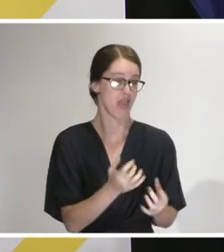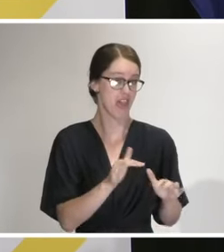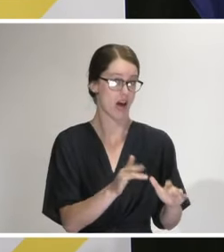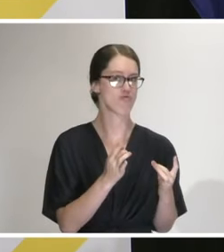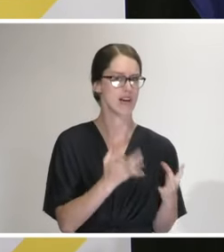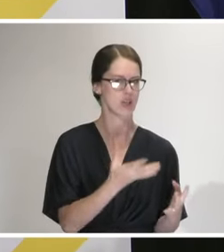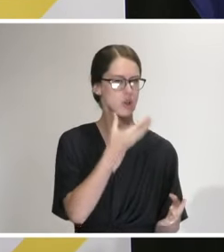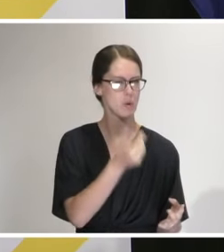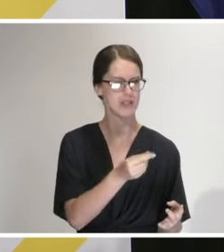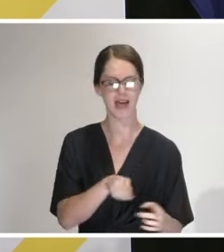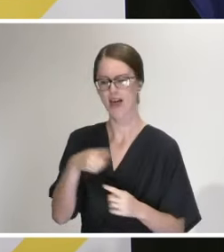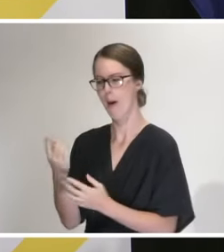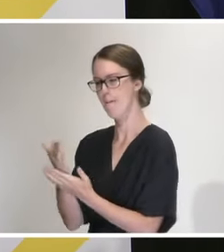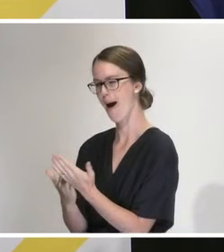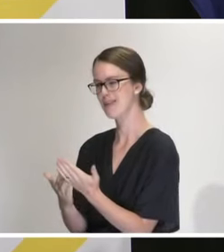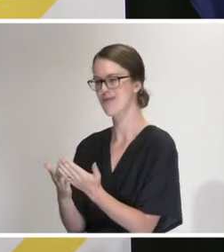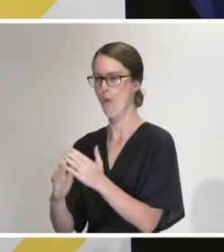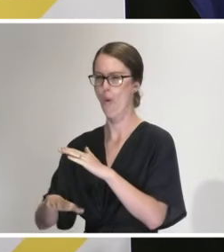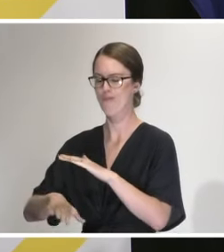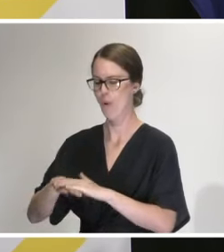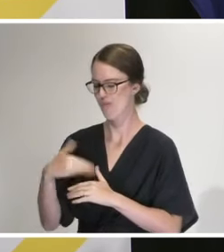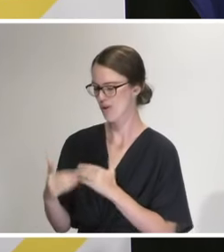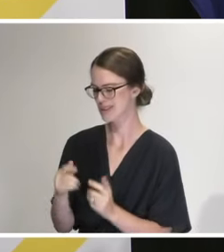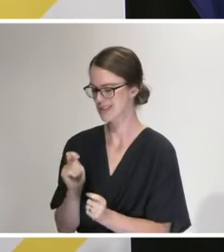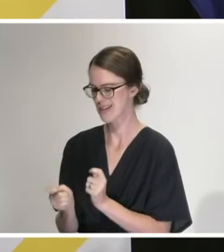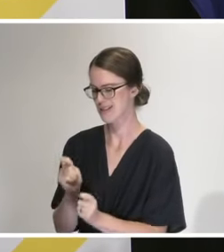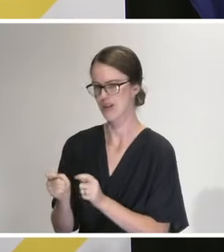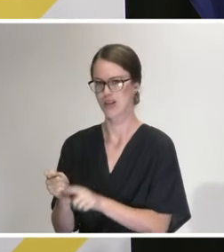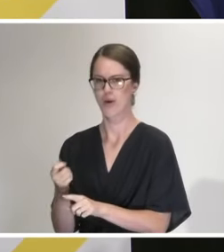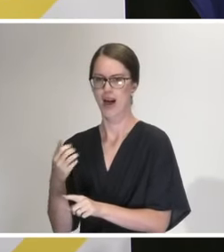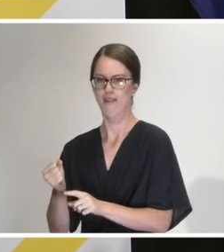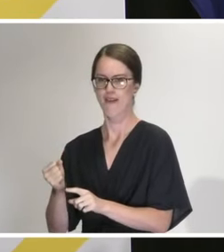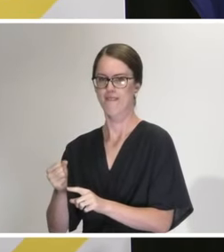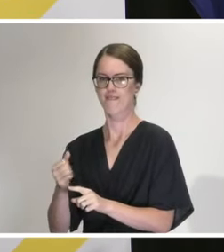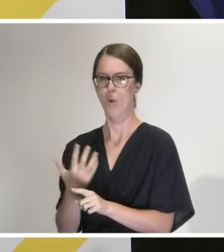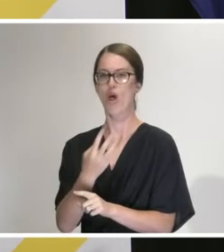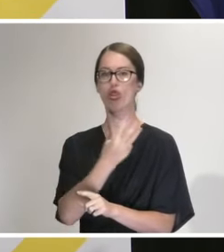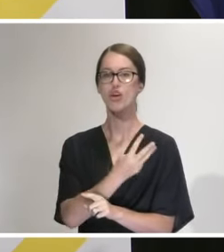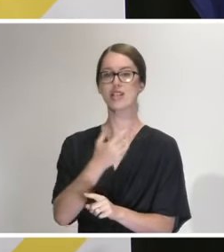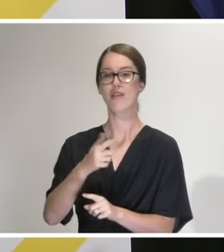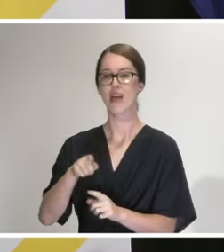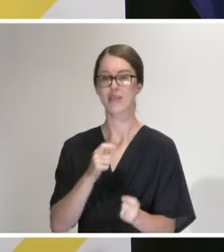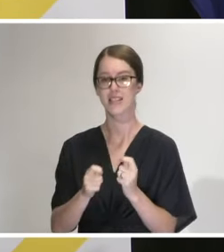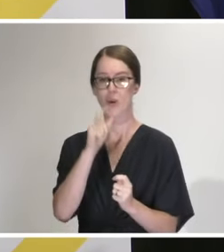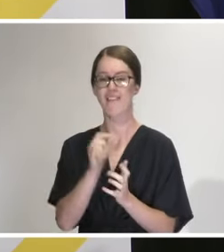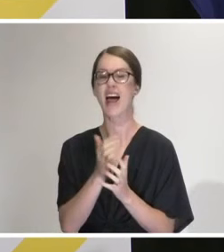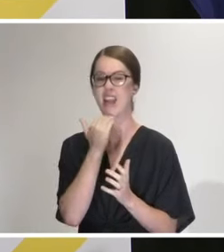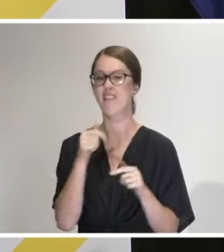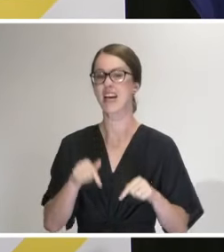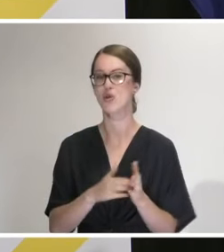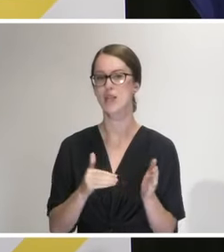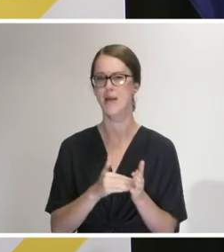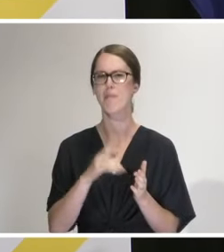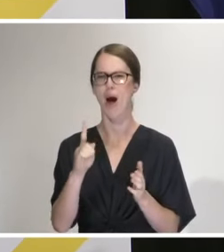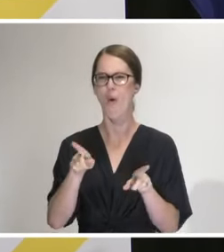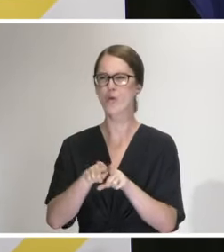enough componentry for the full process for lab testing for 37,000 tests in the country, and supplies